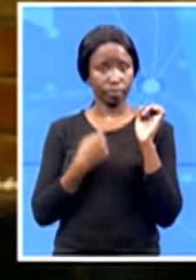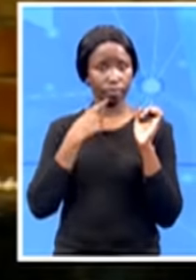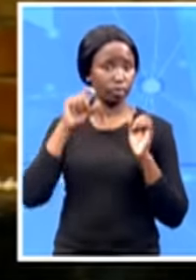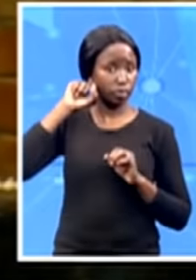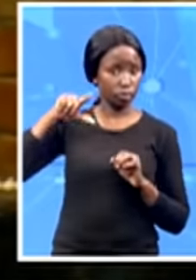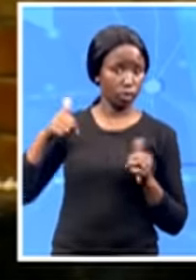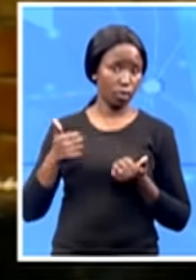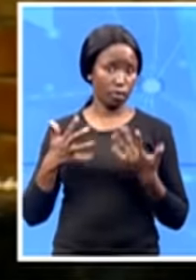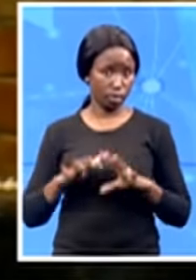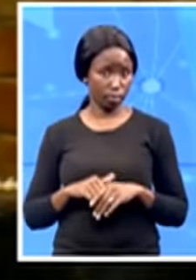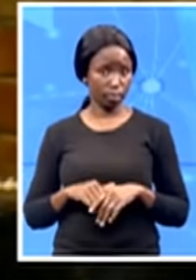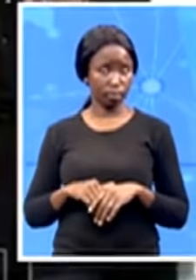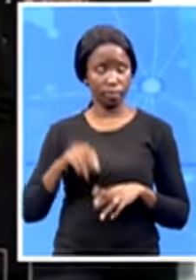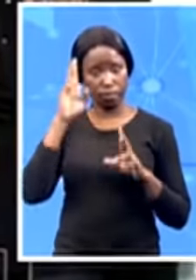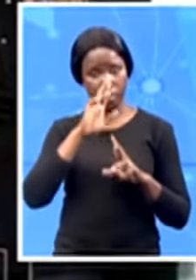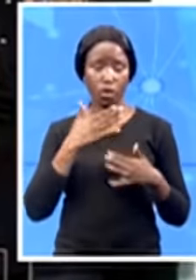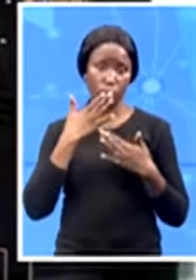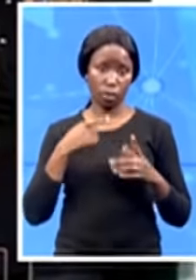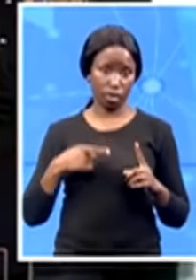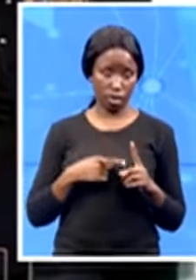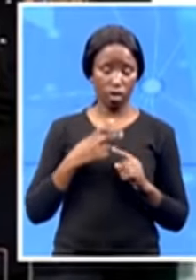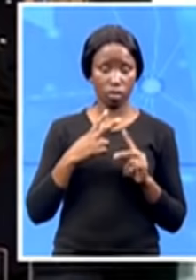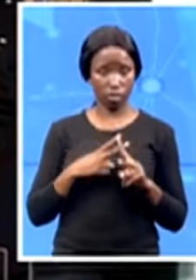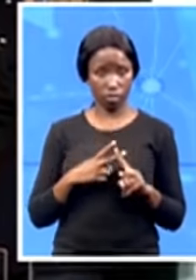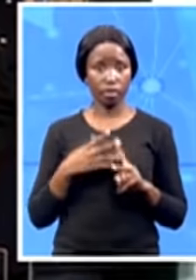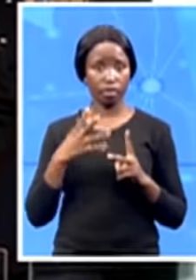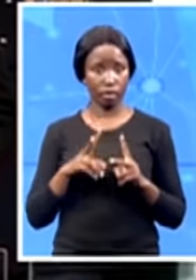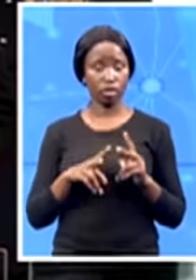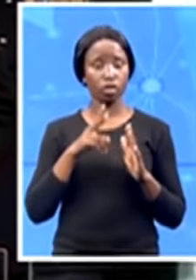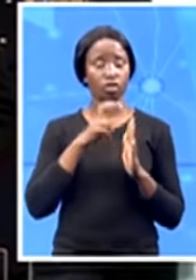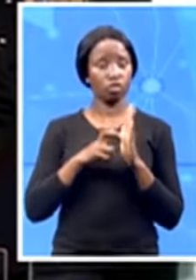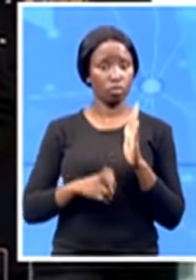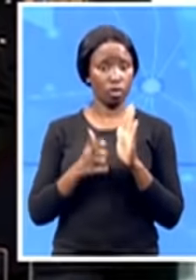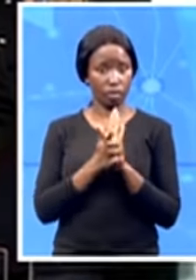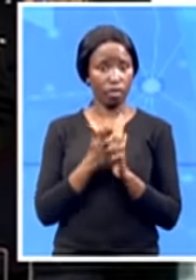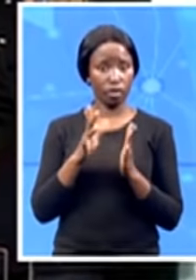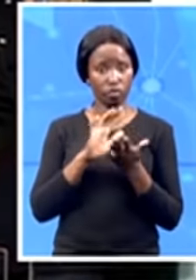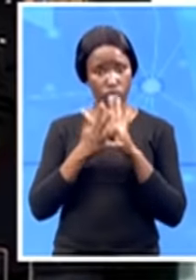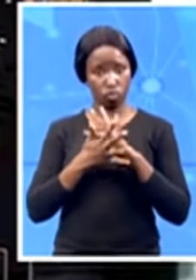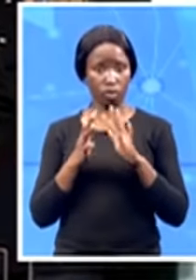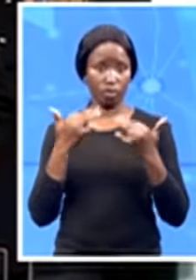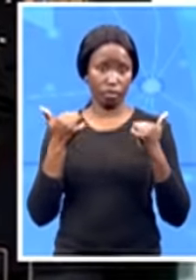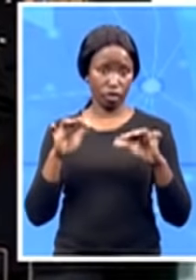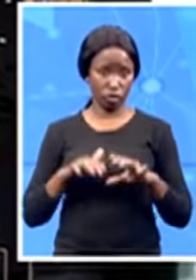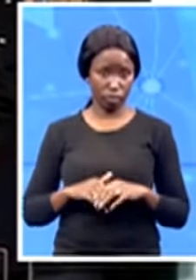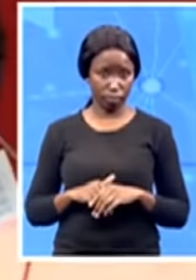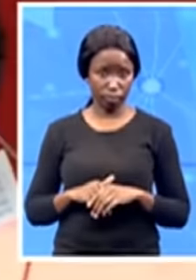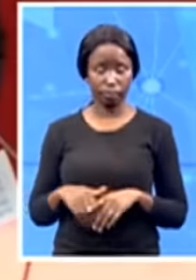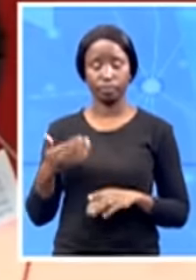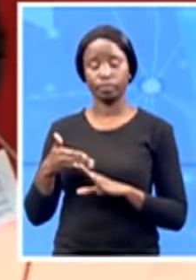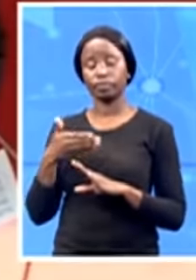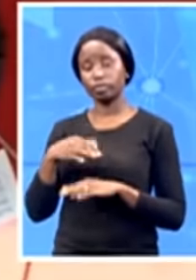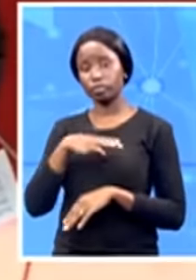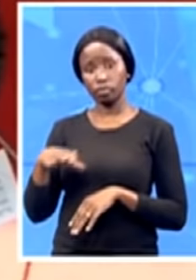ways destroy the rule of law altogether. The Constitutional Court says the former president has an obligation to protect